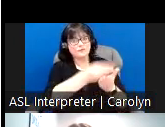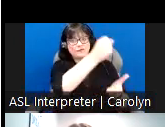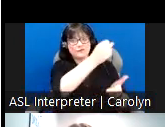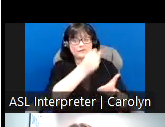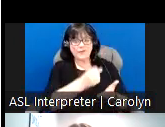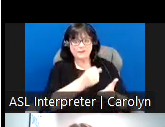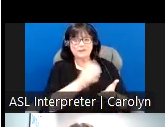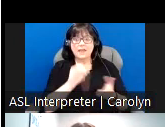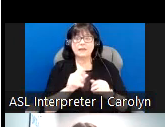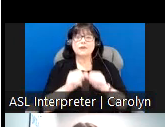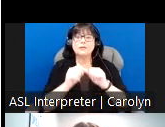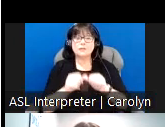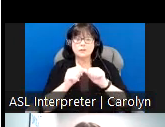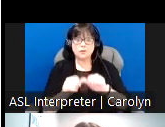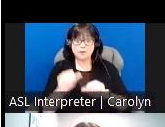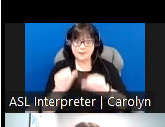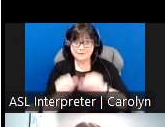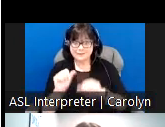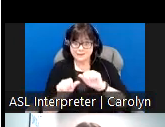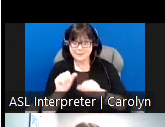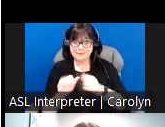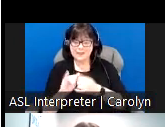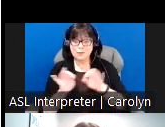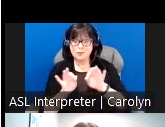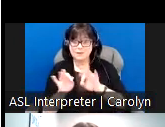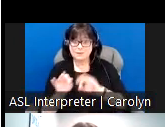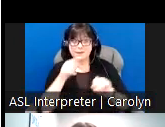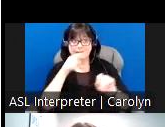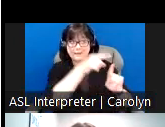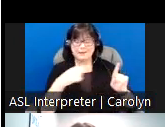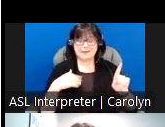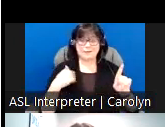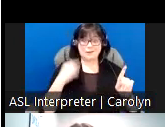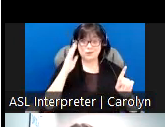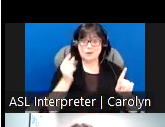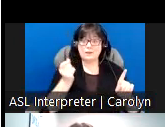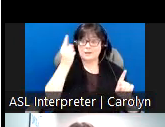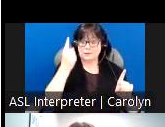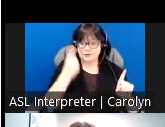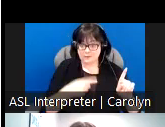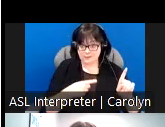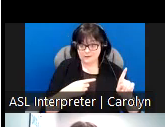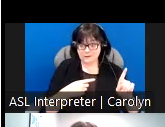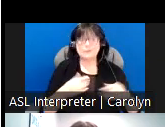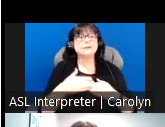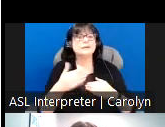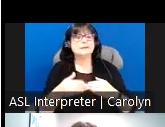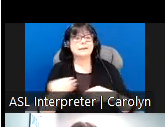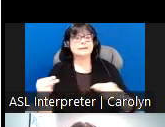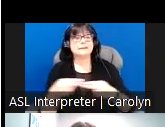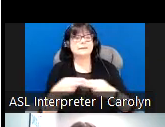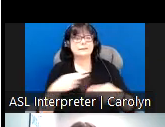assessments in a language that they will understand? So I'm going to highlight a few with that lens. I'll get you to switch to the next slide,